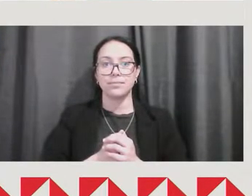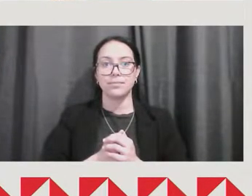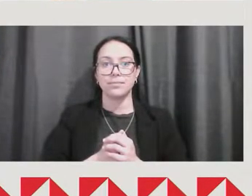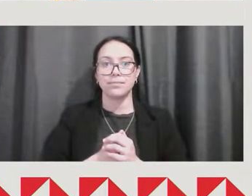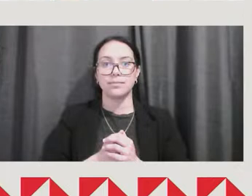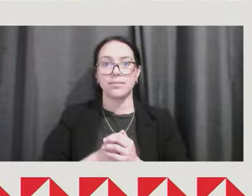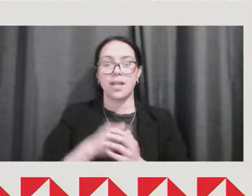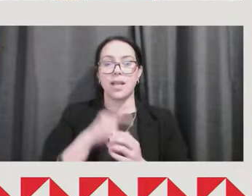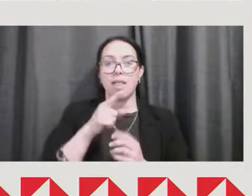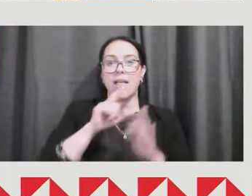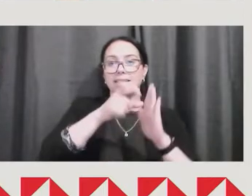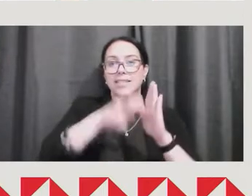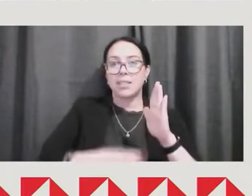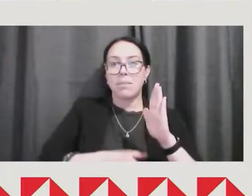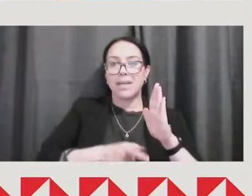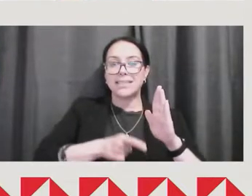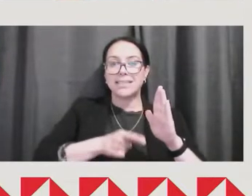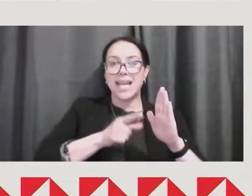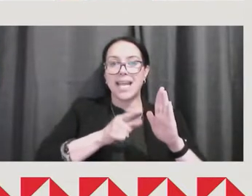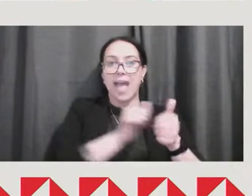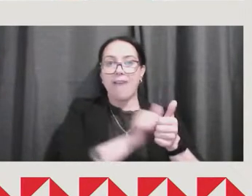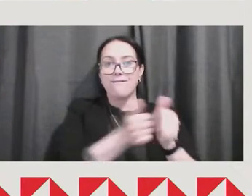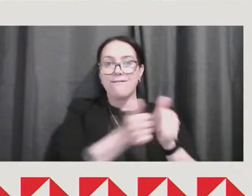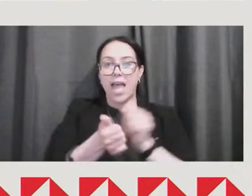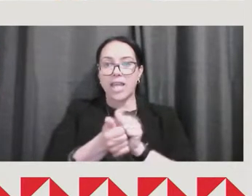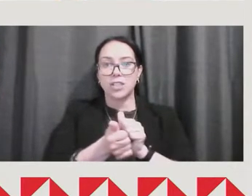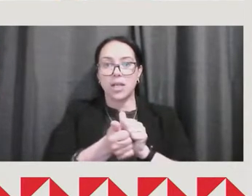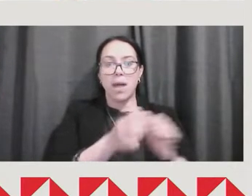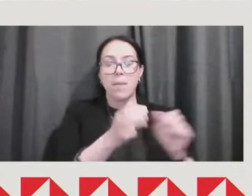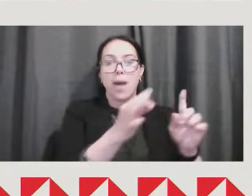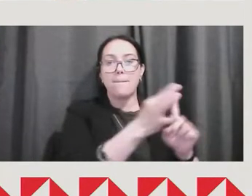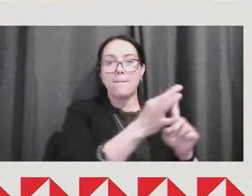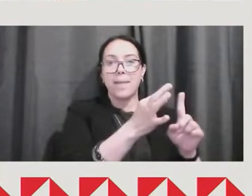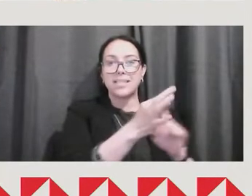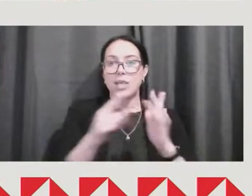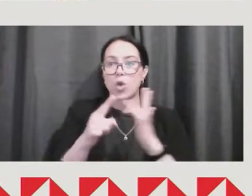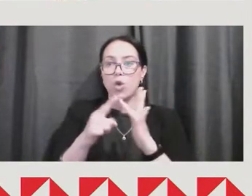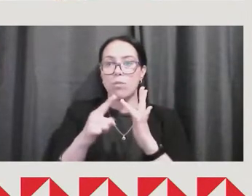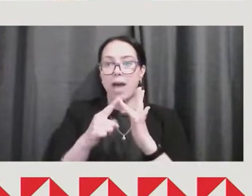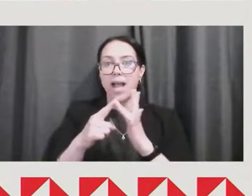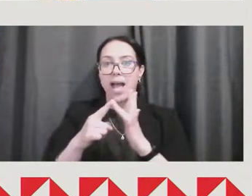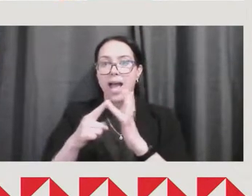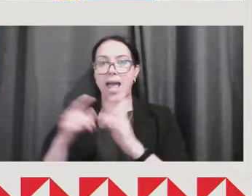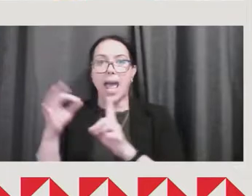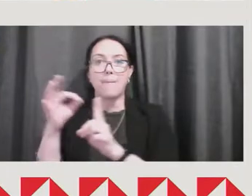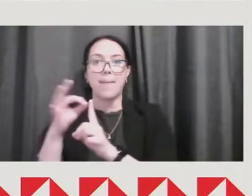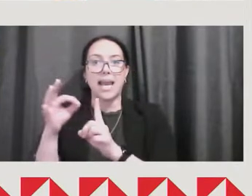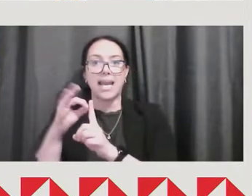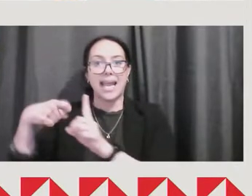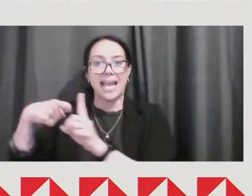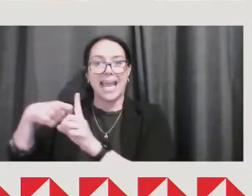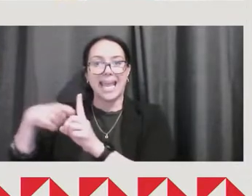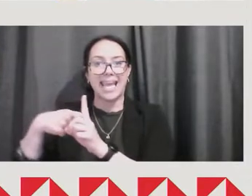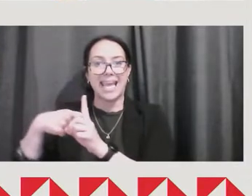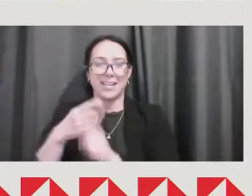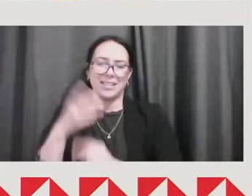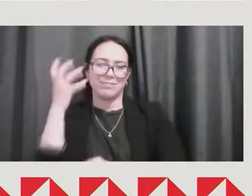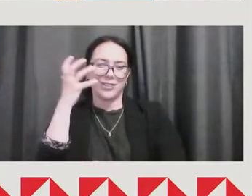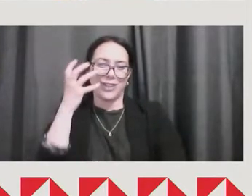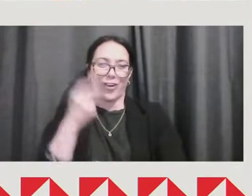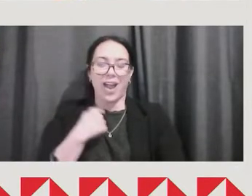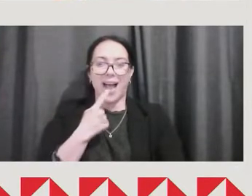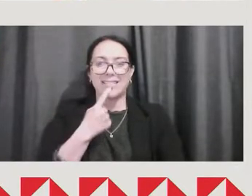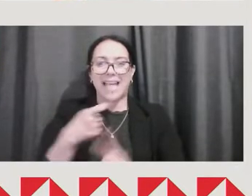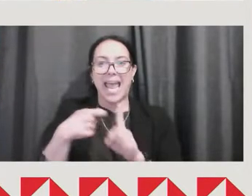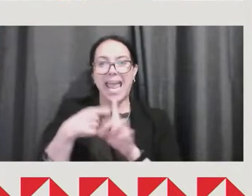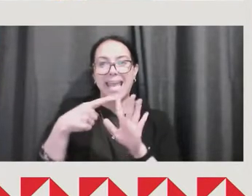Fellowship co-designed pilot by Pati umanga and kekko pelena Keke Brown sorry I just call it kicker for sure like we're cool but